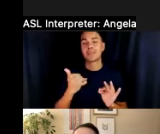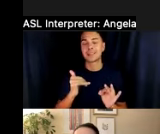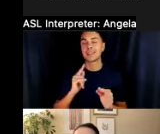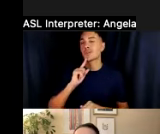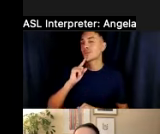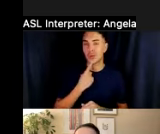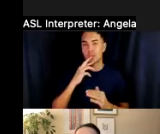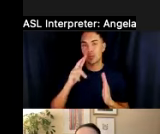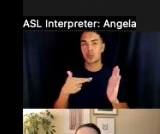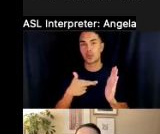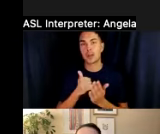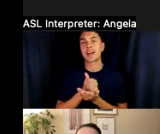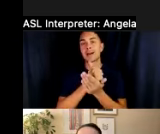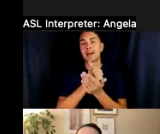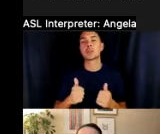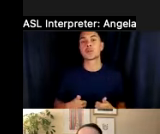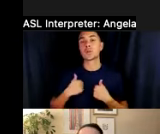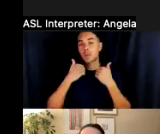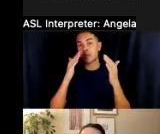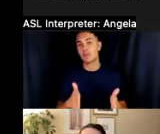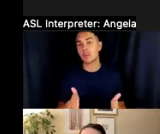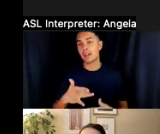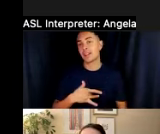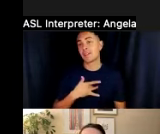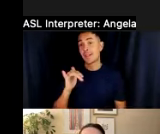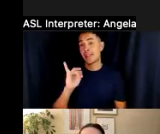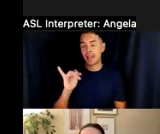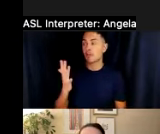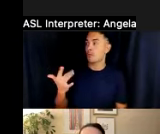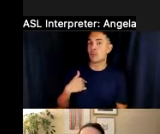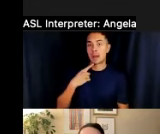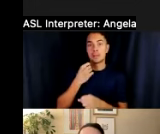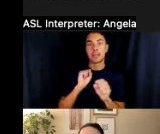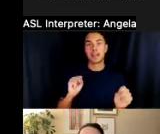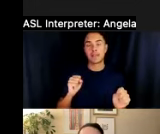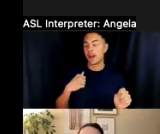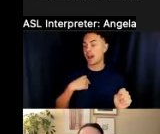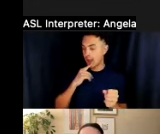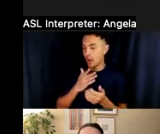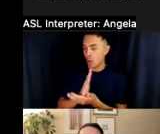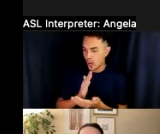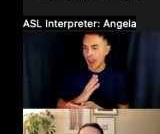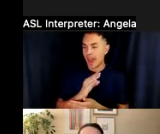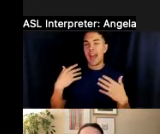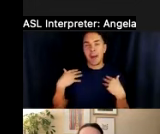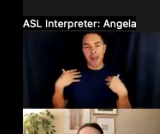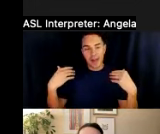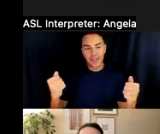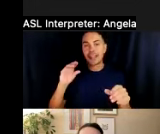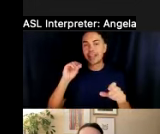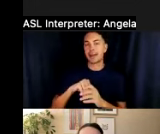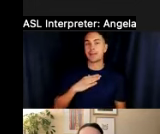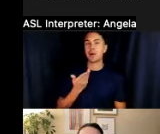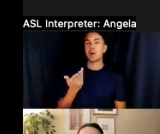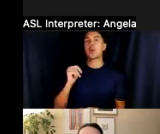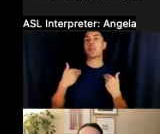role in helping a survivor feel like they are safe, like they are okay and healthy in their own